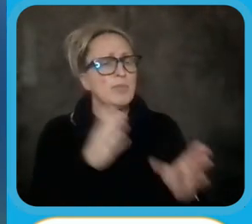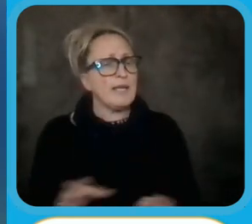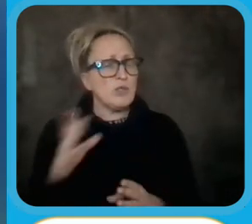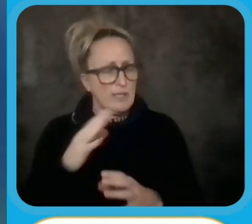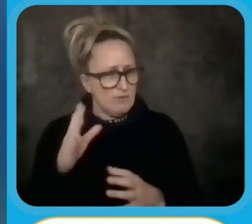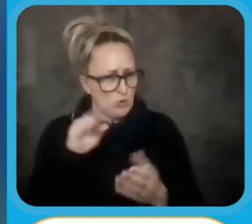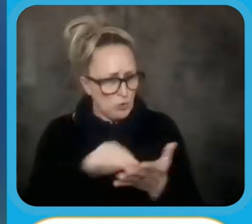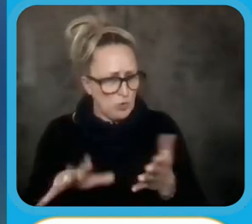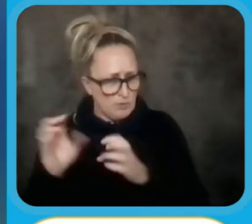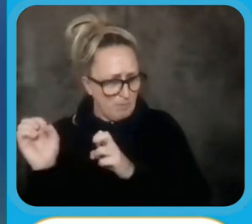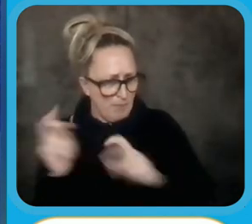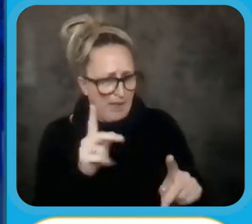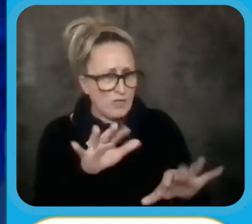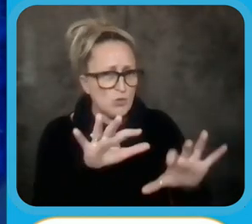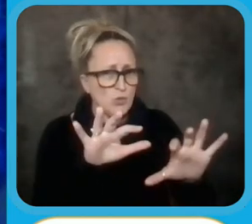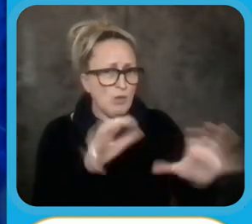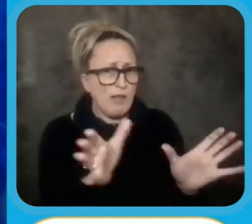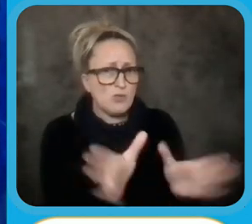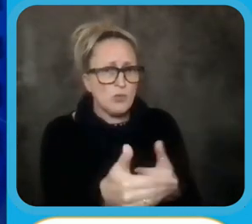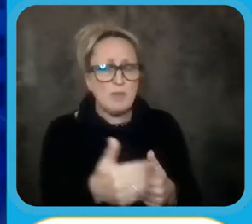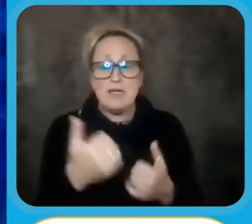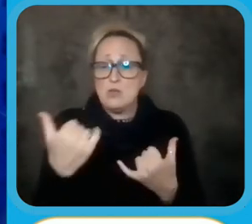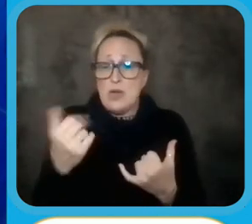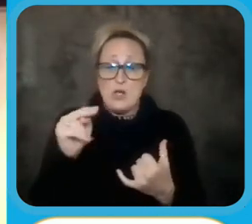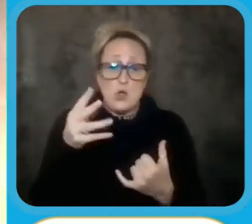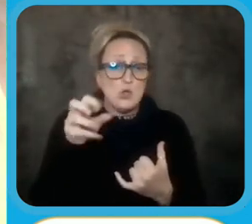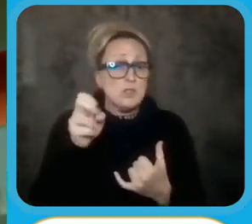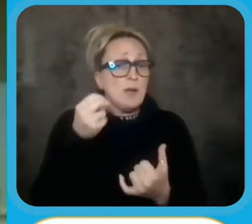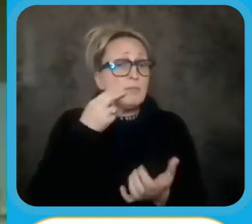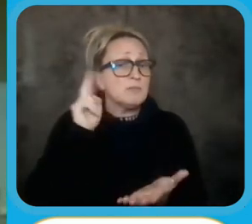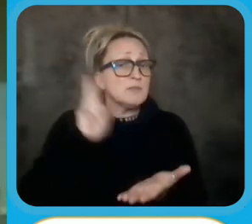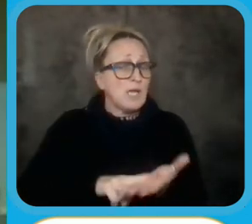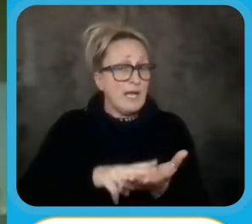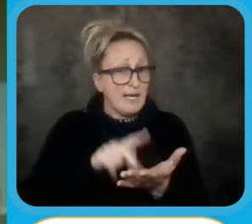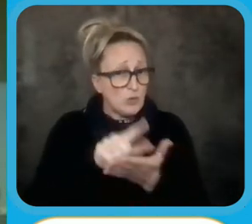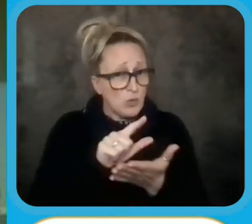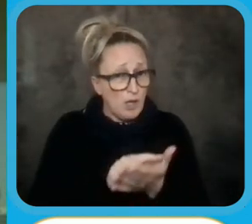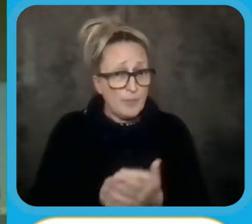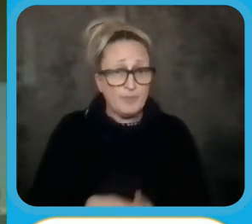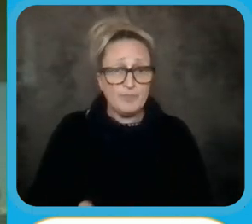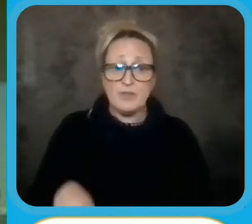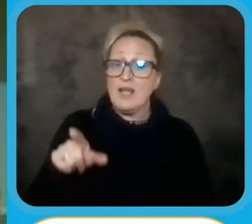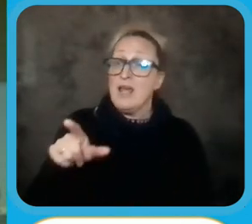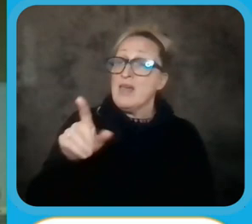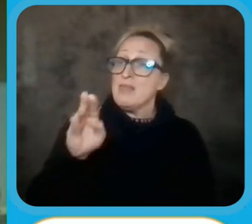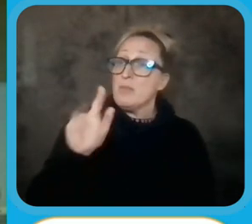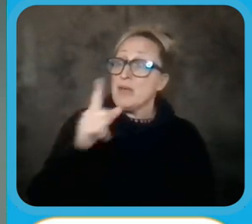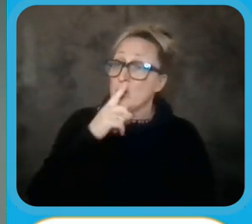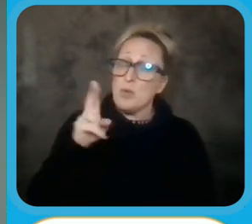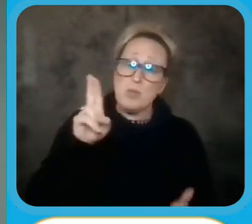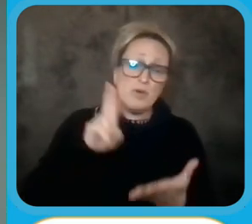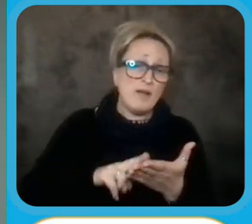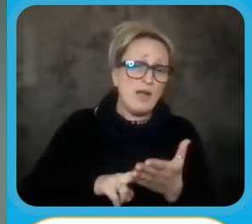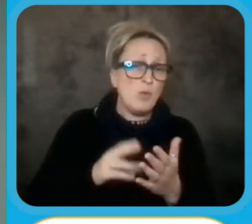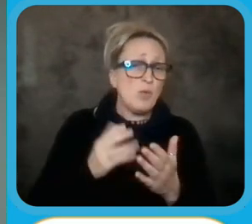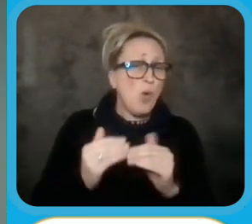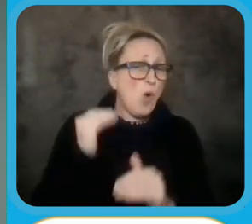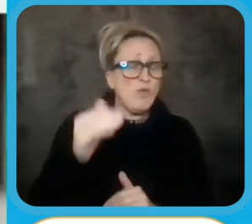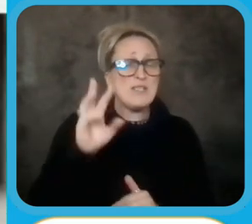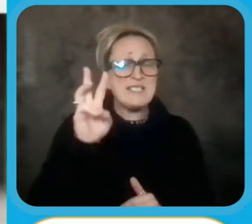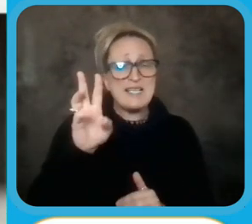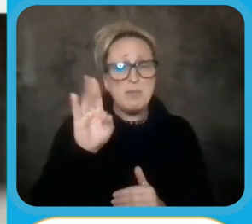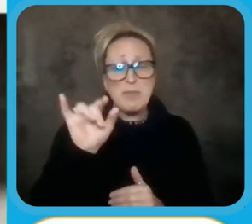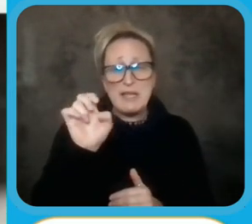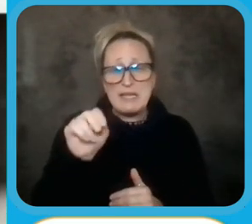classroom. And today, Governor Gavin Newsom signed that plan into law. That bill that the governor signed will provide over $6 billion to